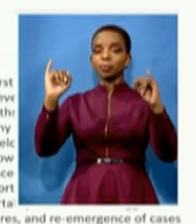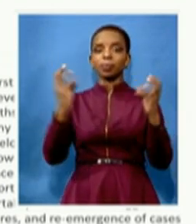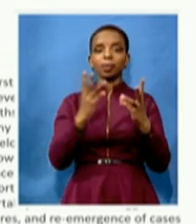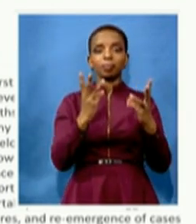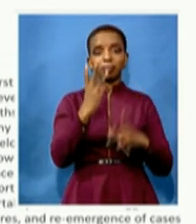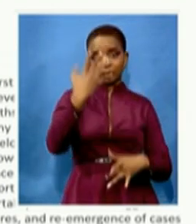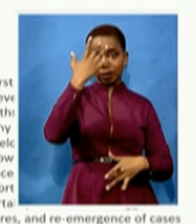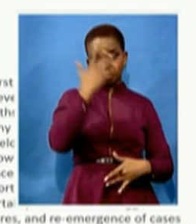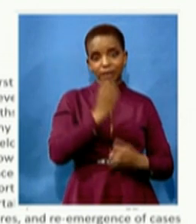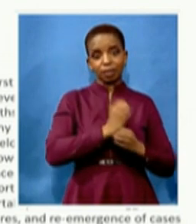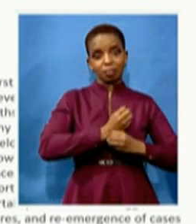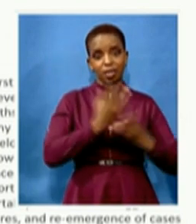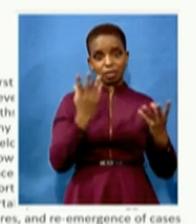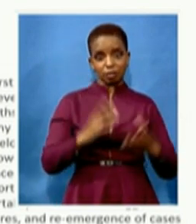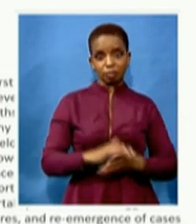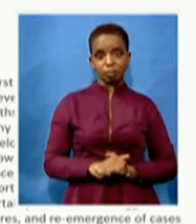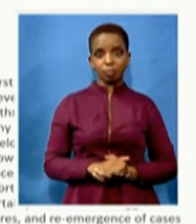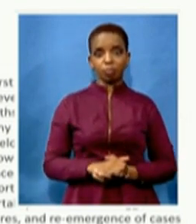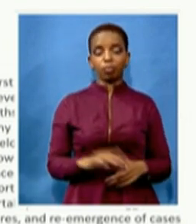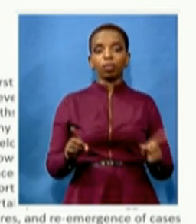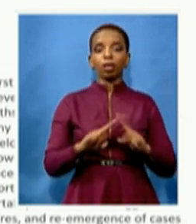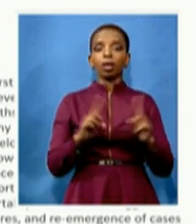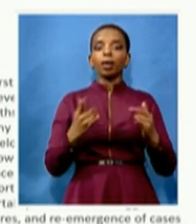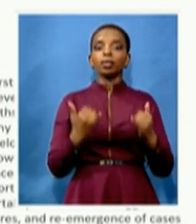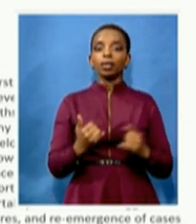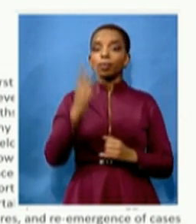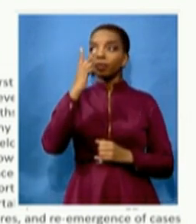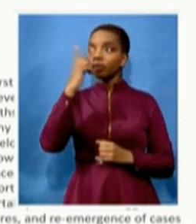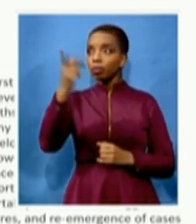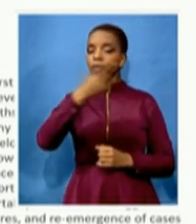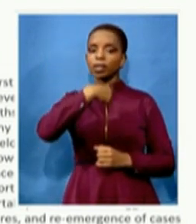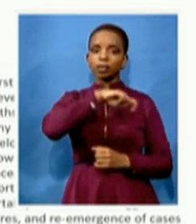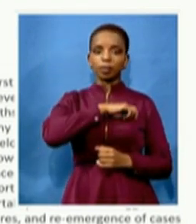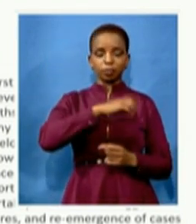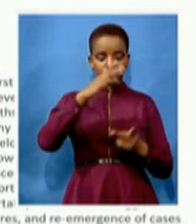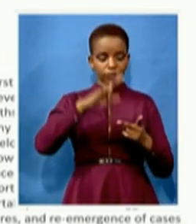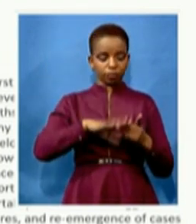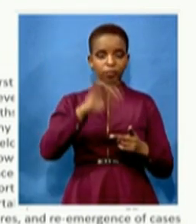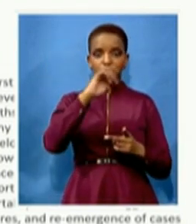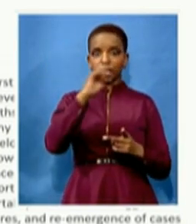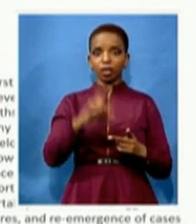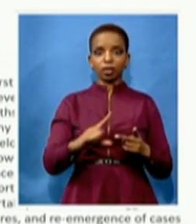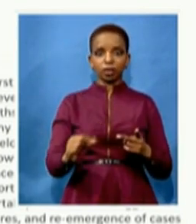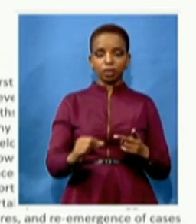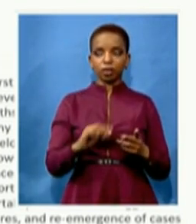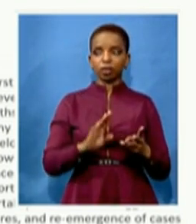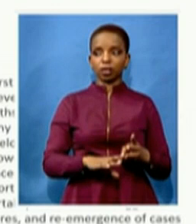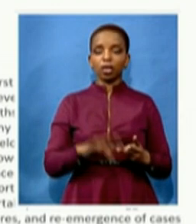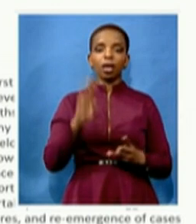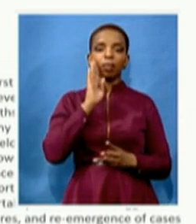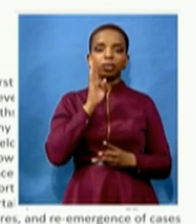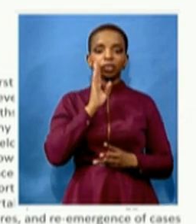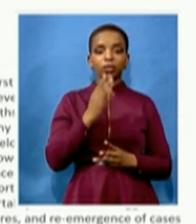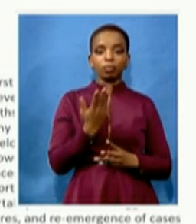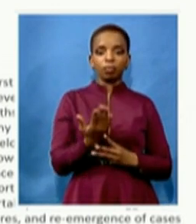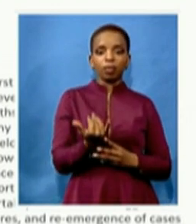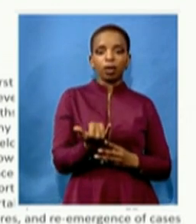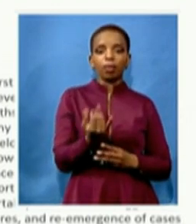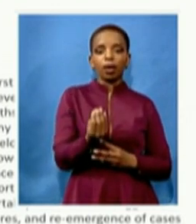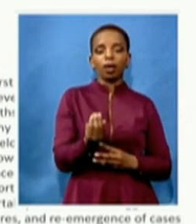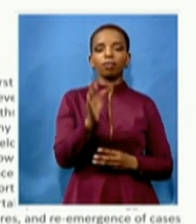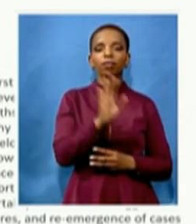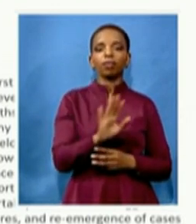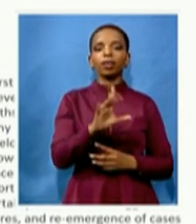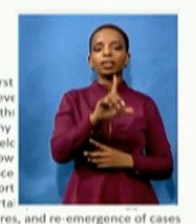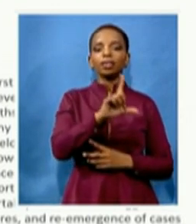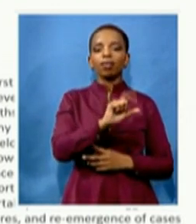Spain, look at Italy. Their, deaths per million are 600-700. although we know that the pandemic isn't over